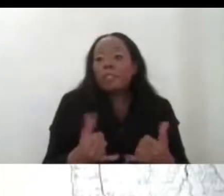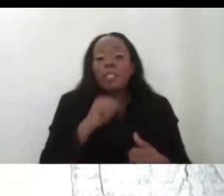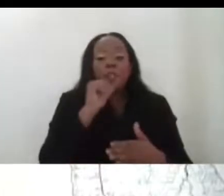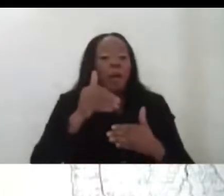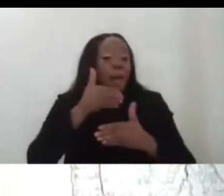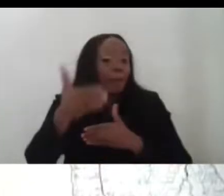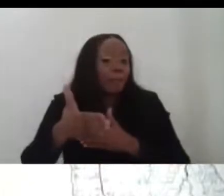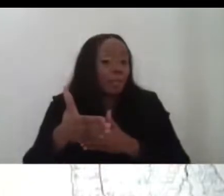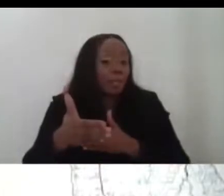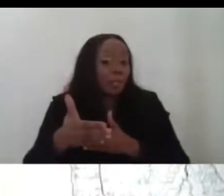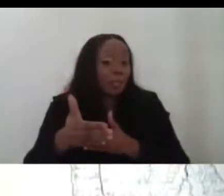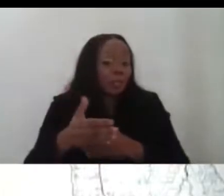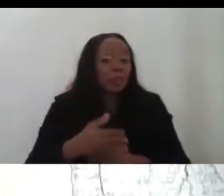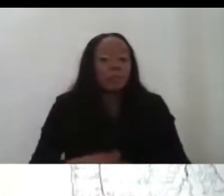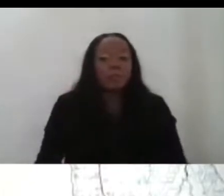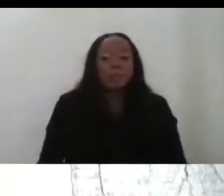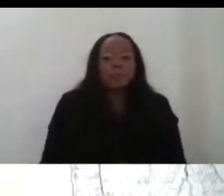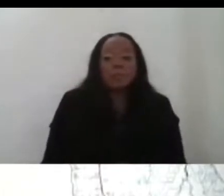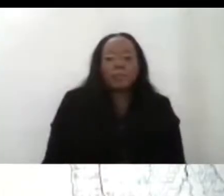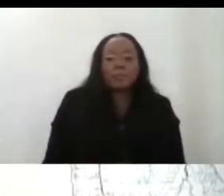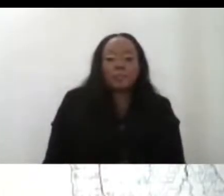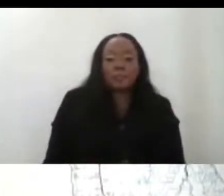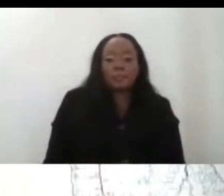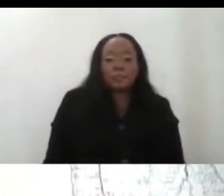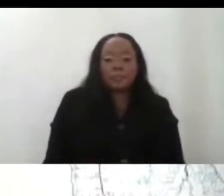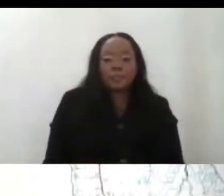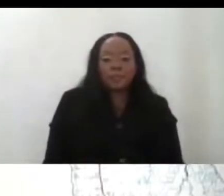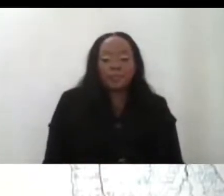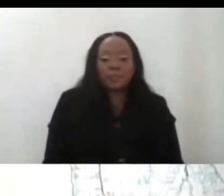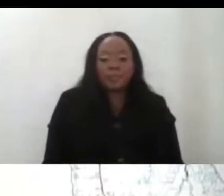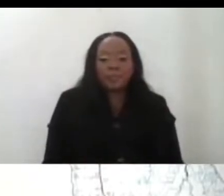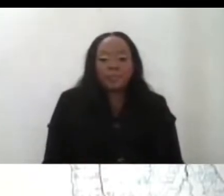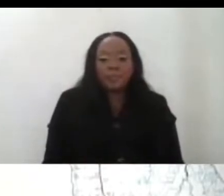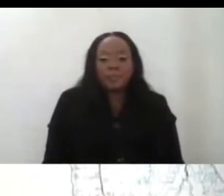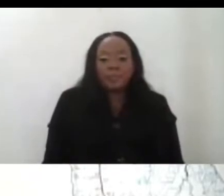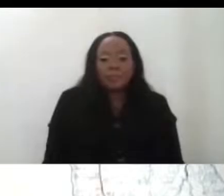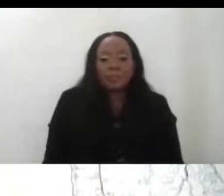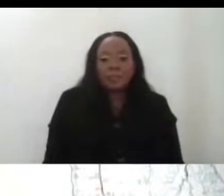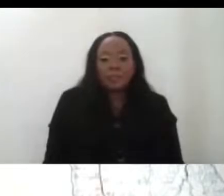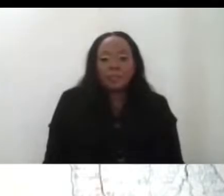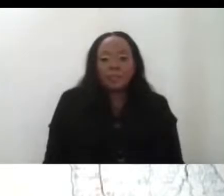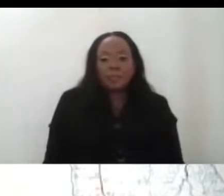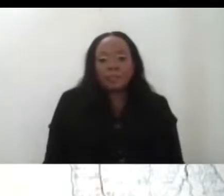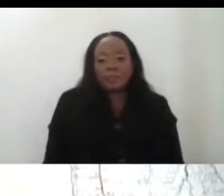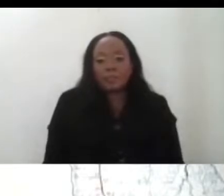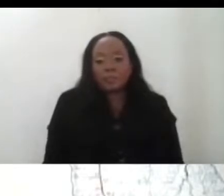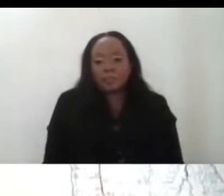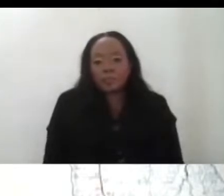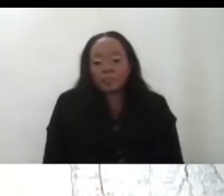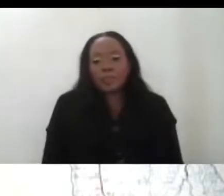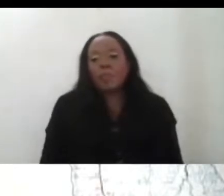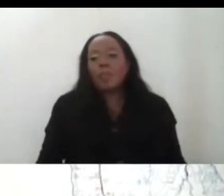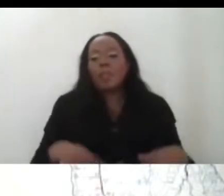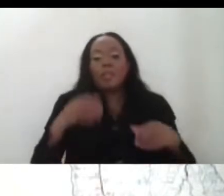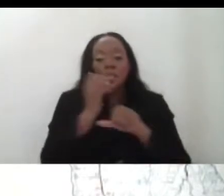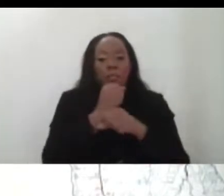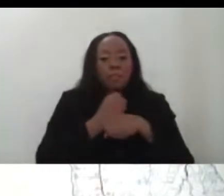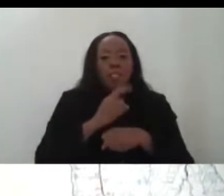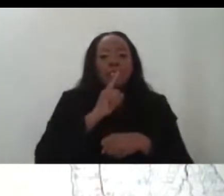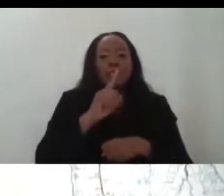So, in addition to the simple things you can do, keep your properties clear to minimize